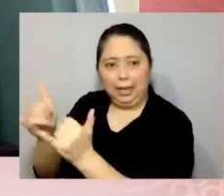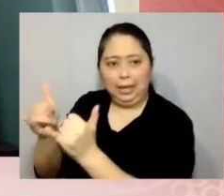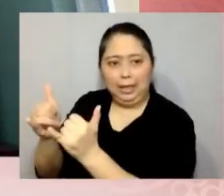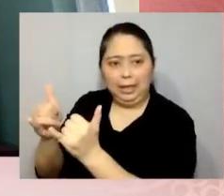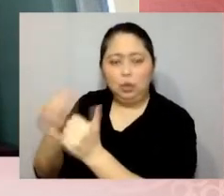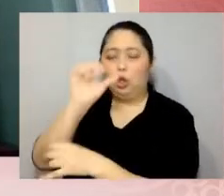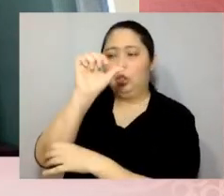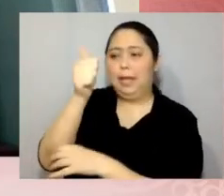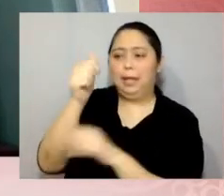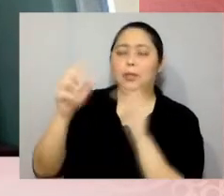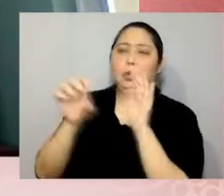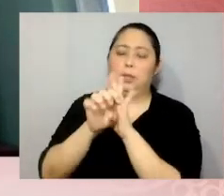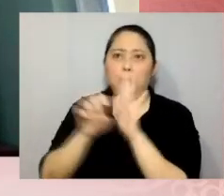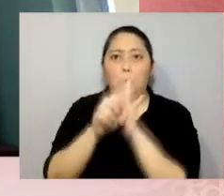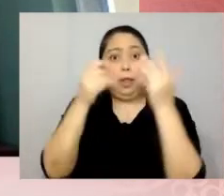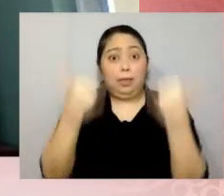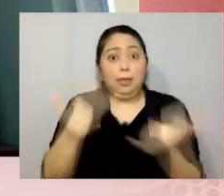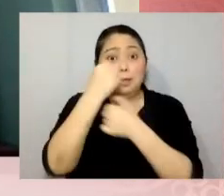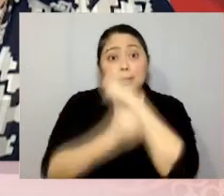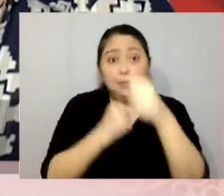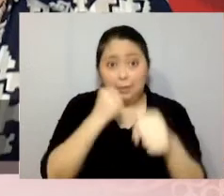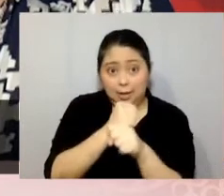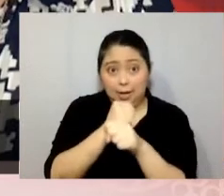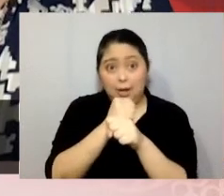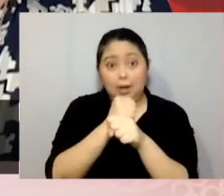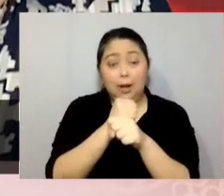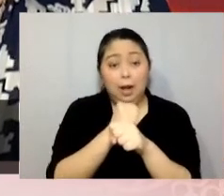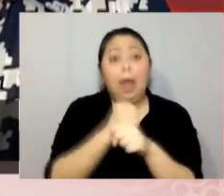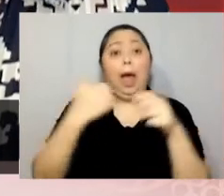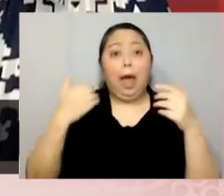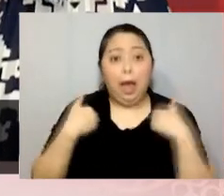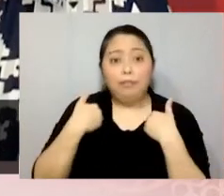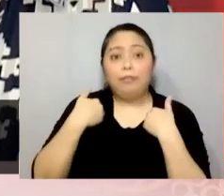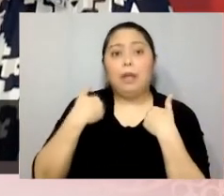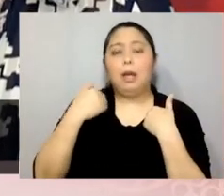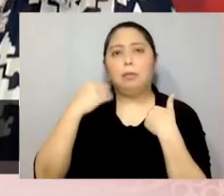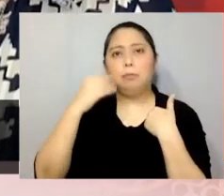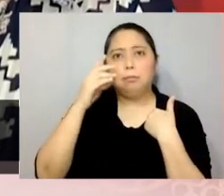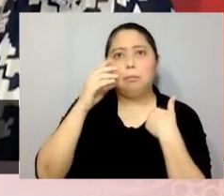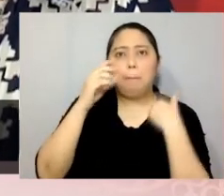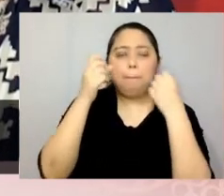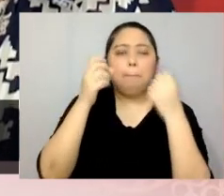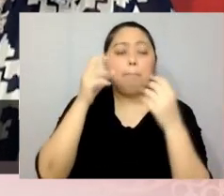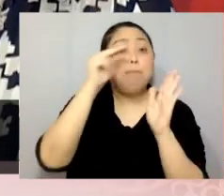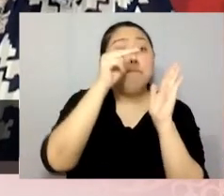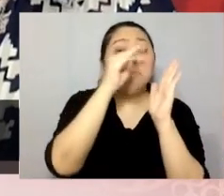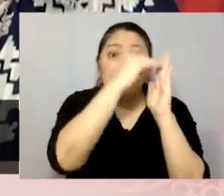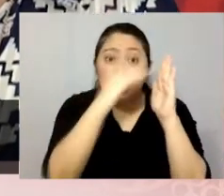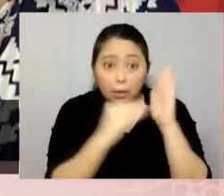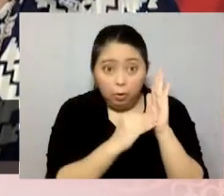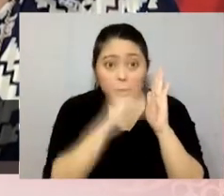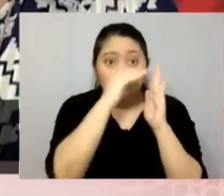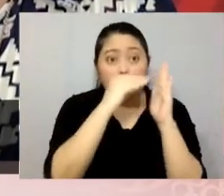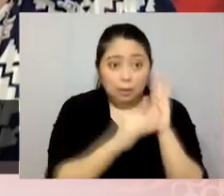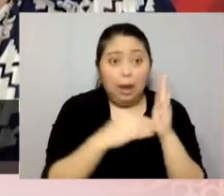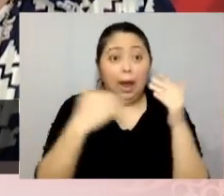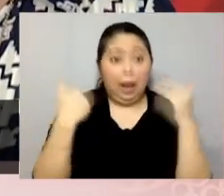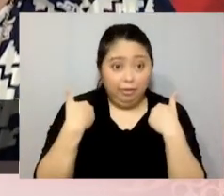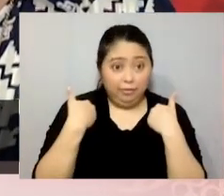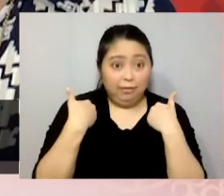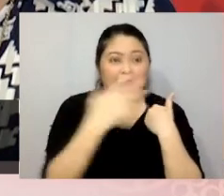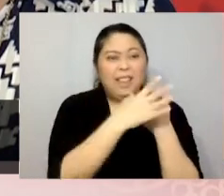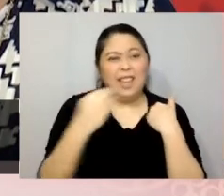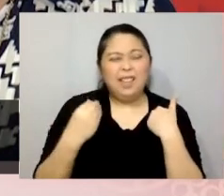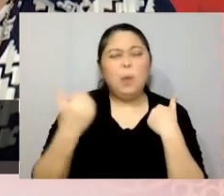still avail of that. In other words, pondo nyo pa rin yan even next year. Okay. Now, idadagdag po yun